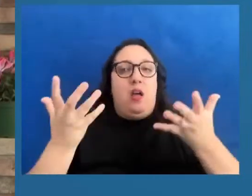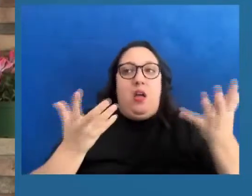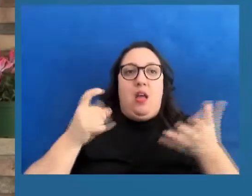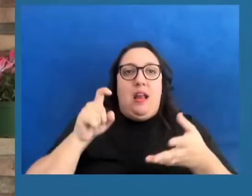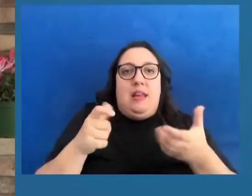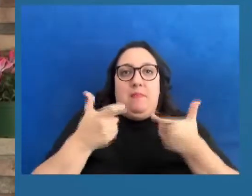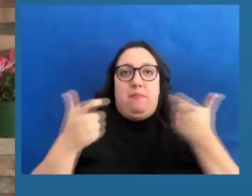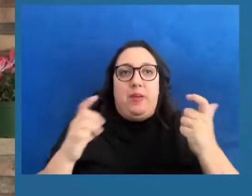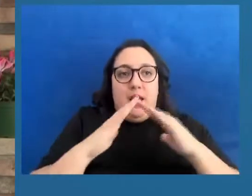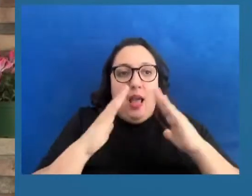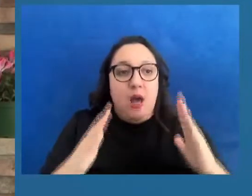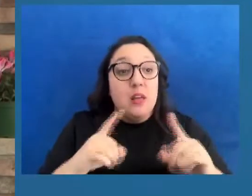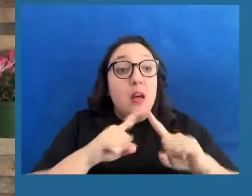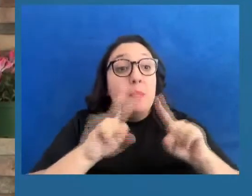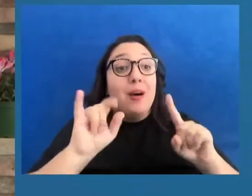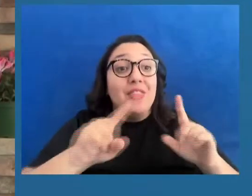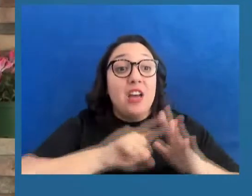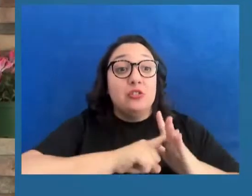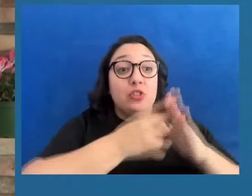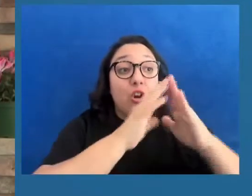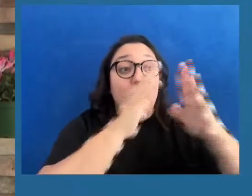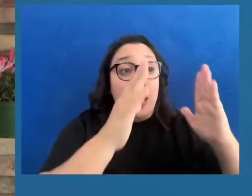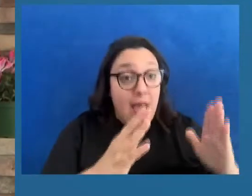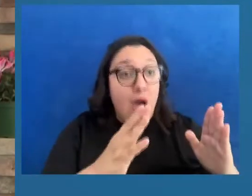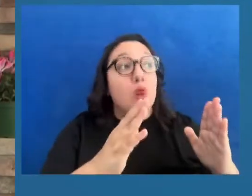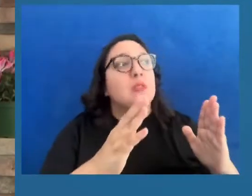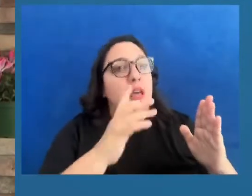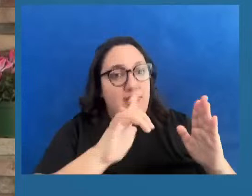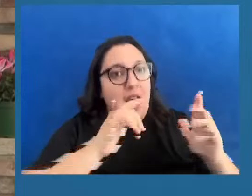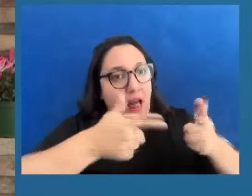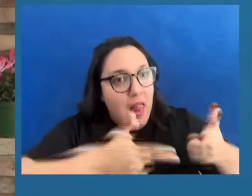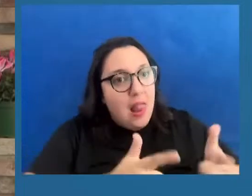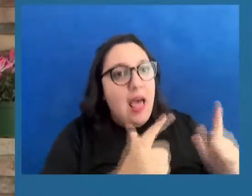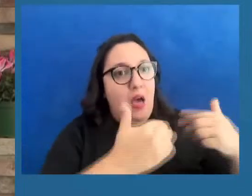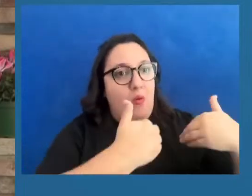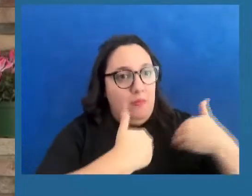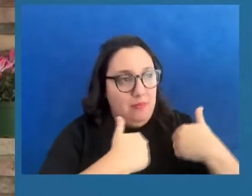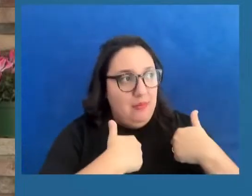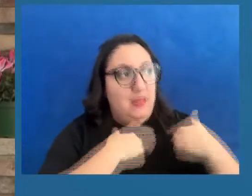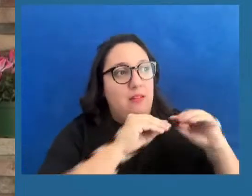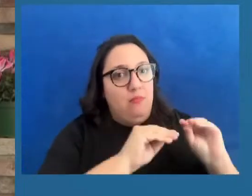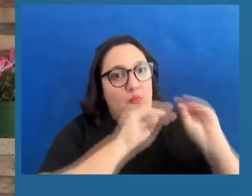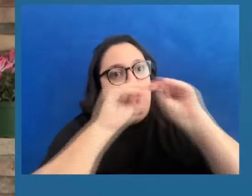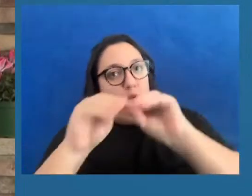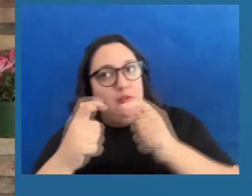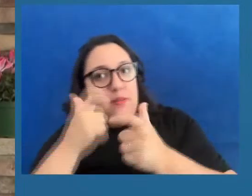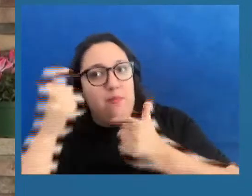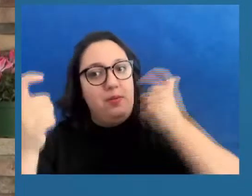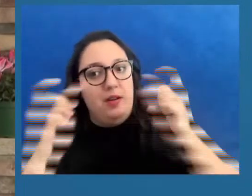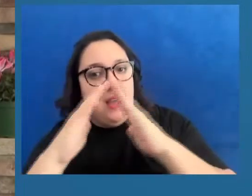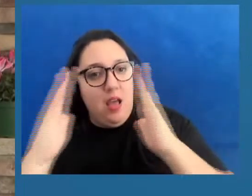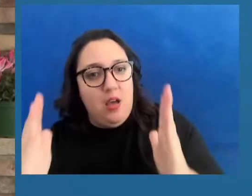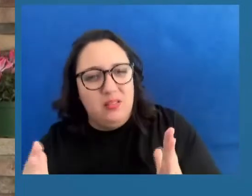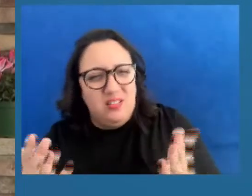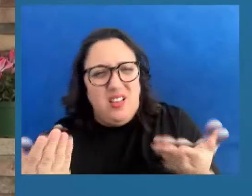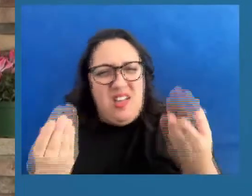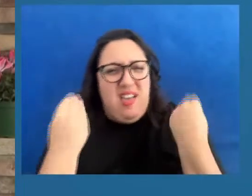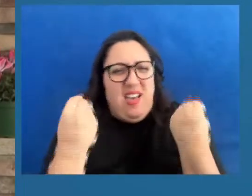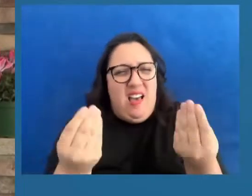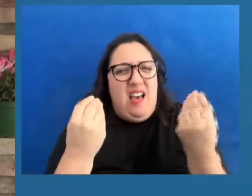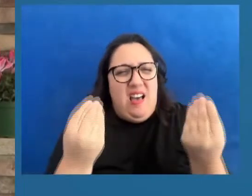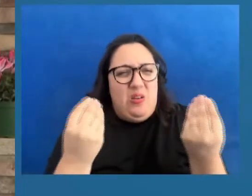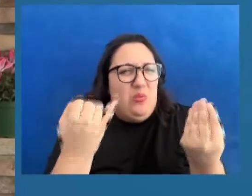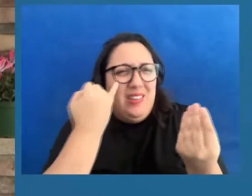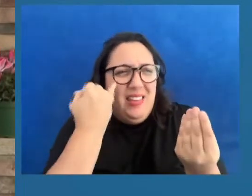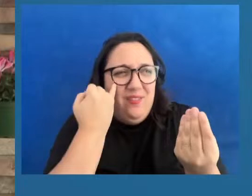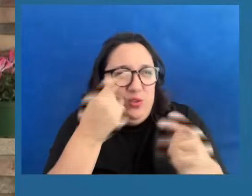me into that bigger house that I would get. But how can you even move and launch into that bigger house if you don't even have the opportunity to start?